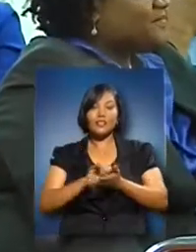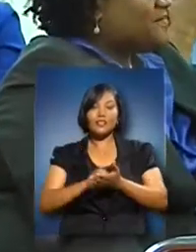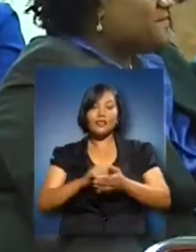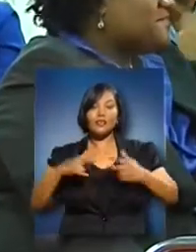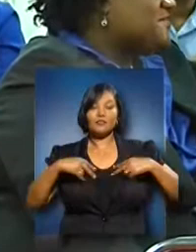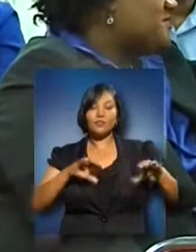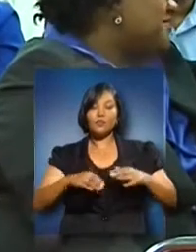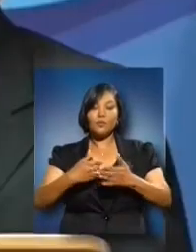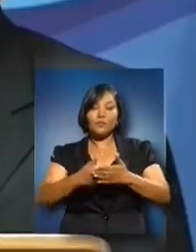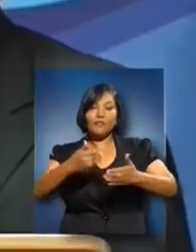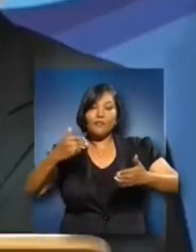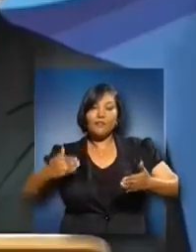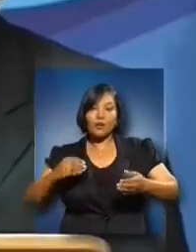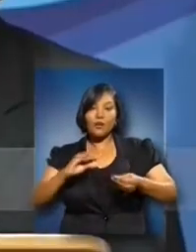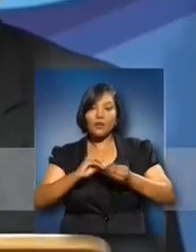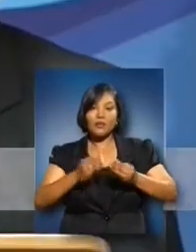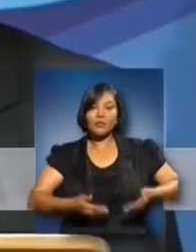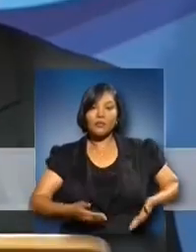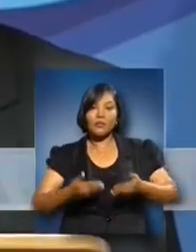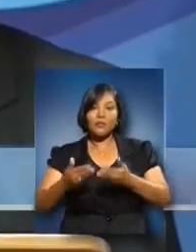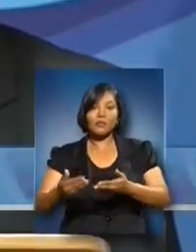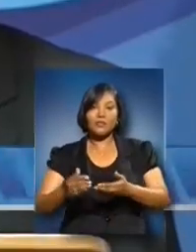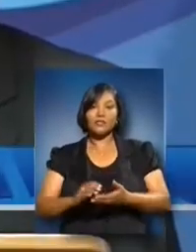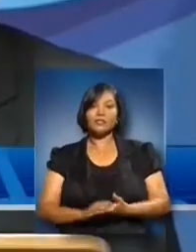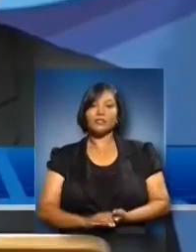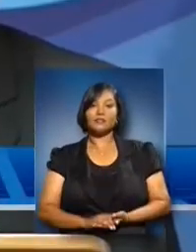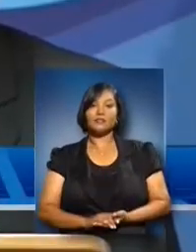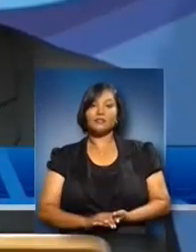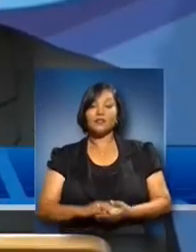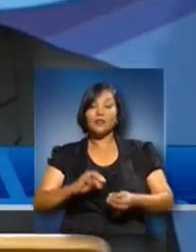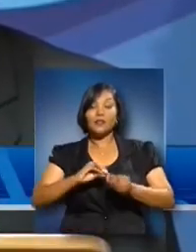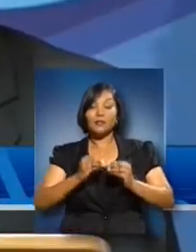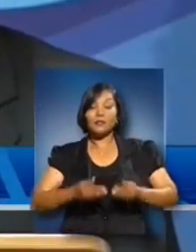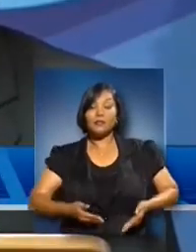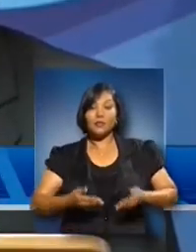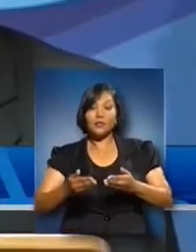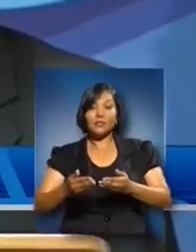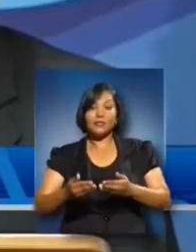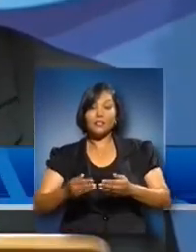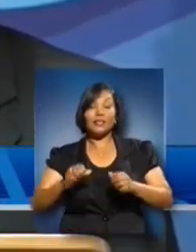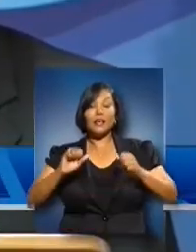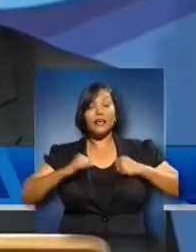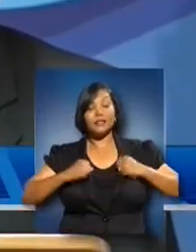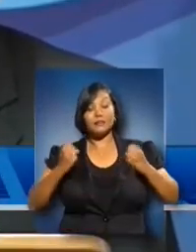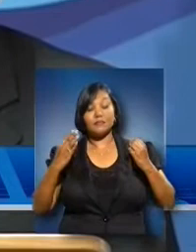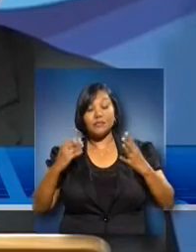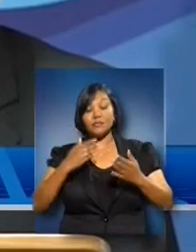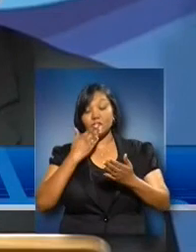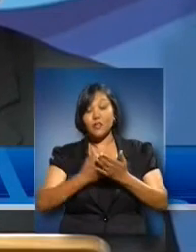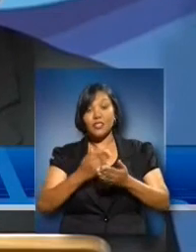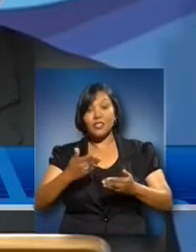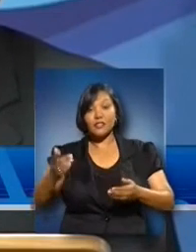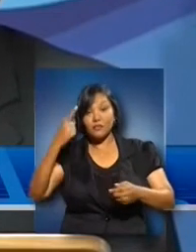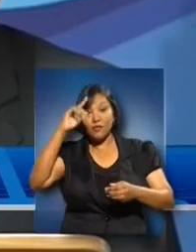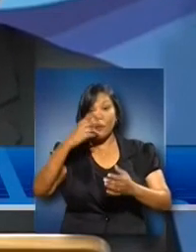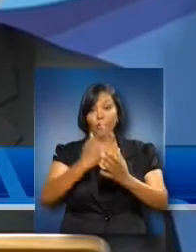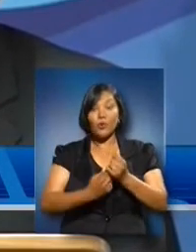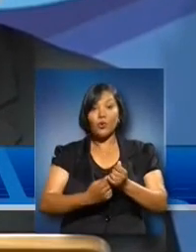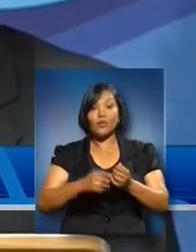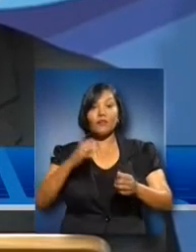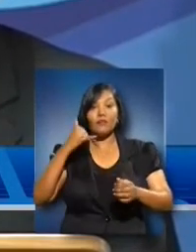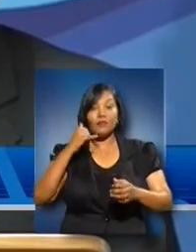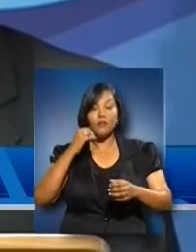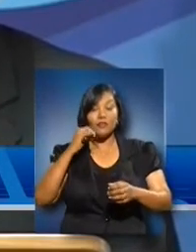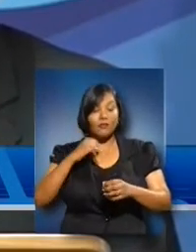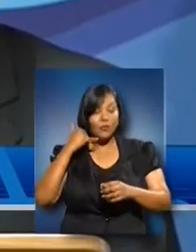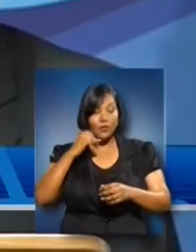required in the implementation process. Number portability brings benefits to both the users who wish